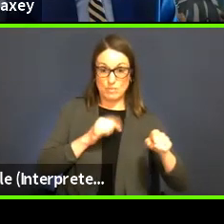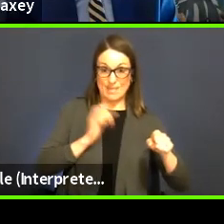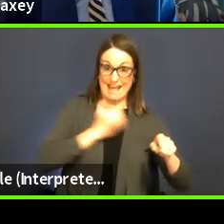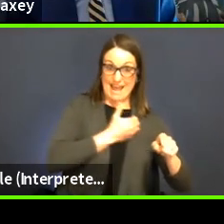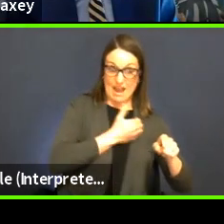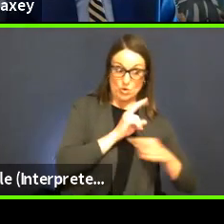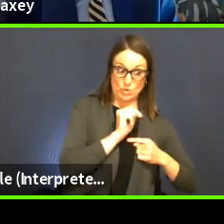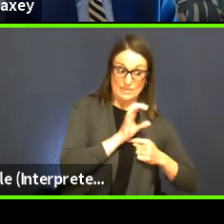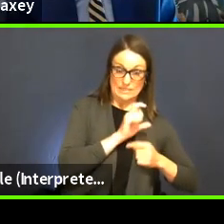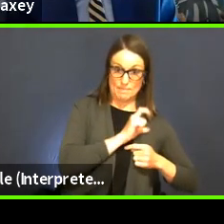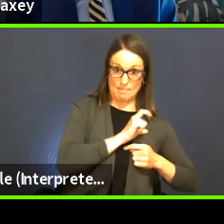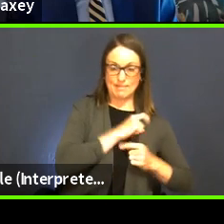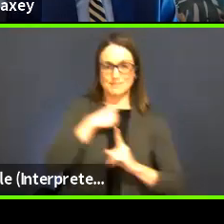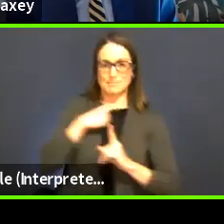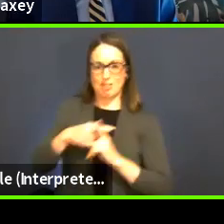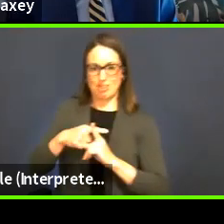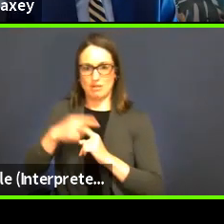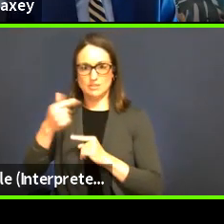together.